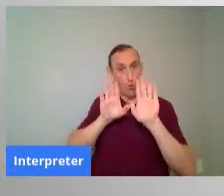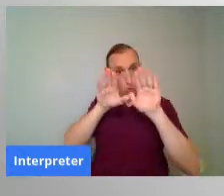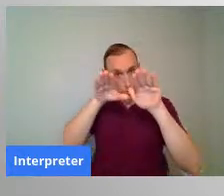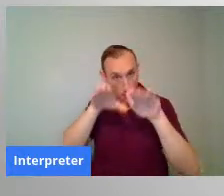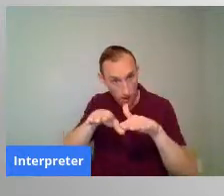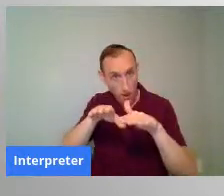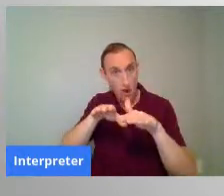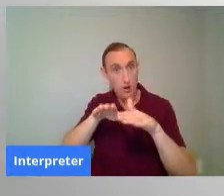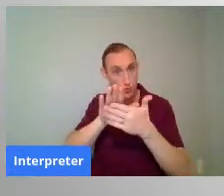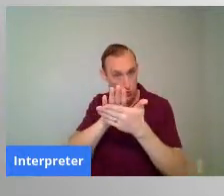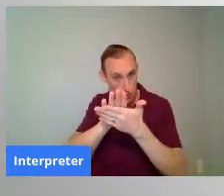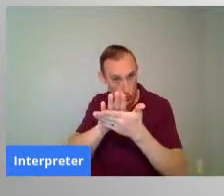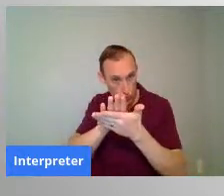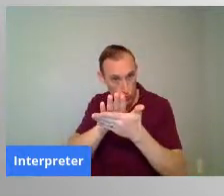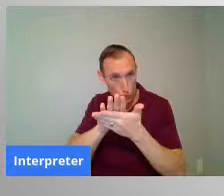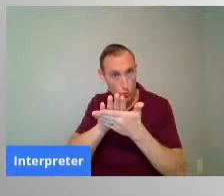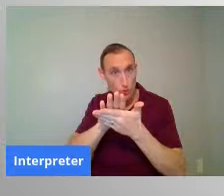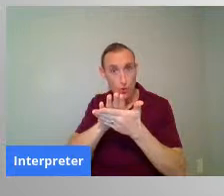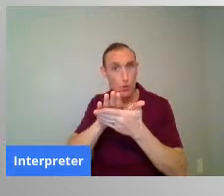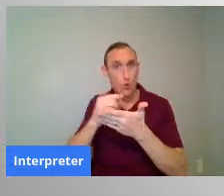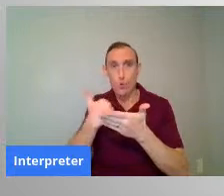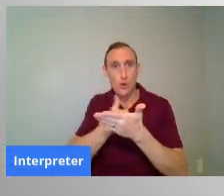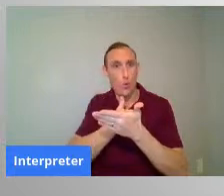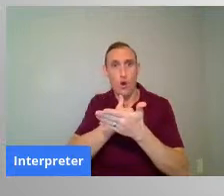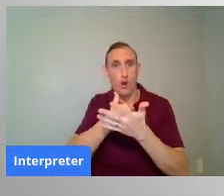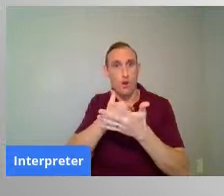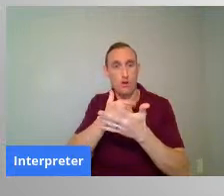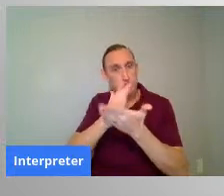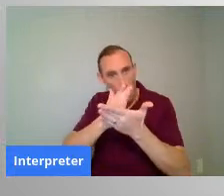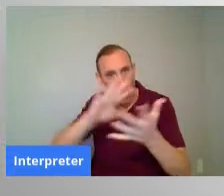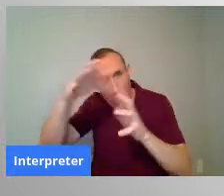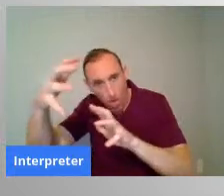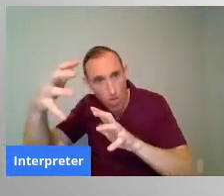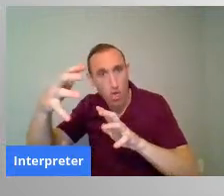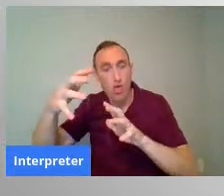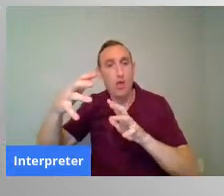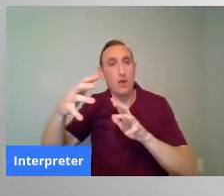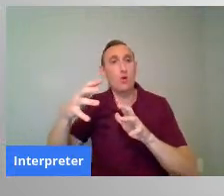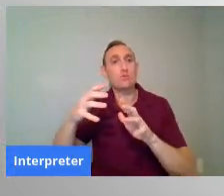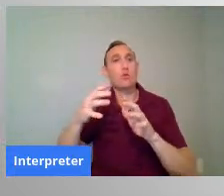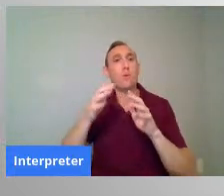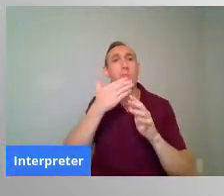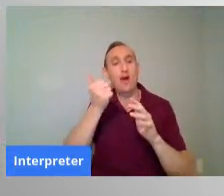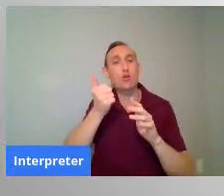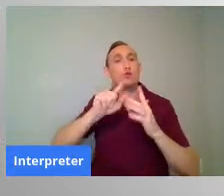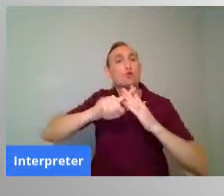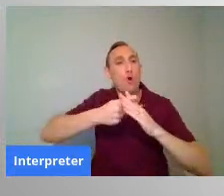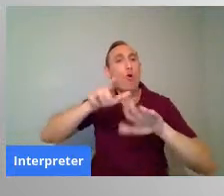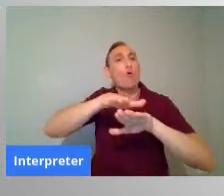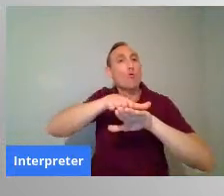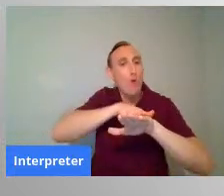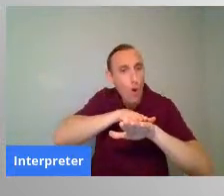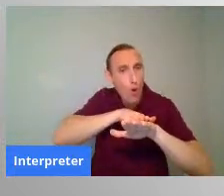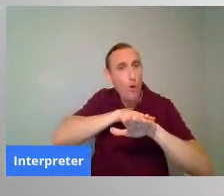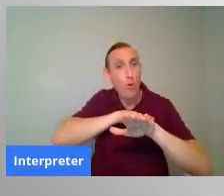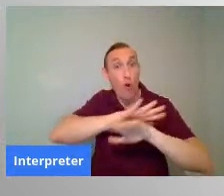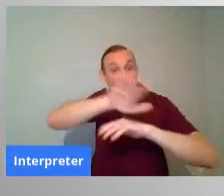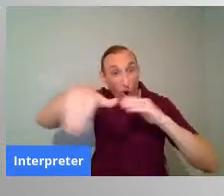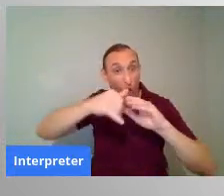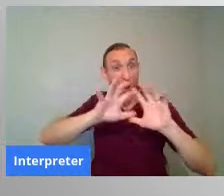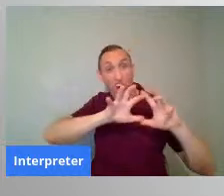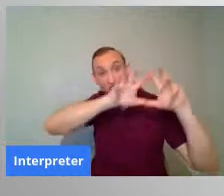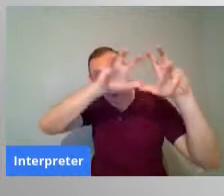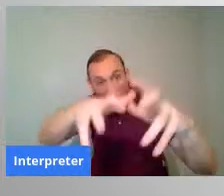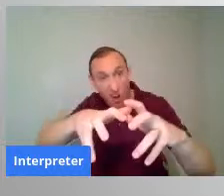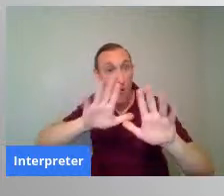accelerated too quickly. So I think there's always an opportunity to modify our plan. Of course, we would want to socialize that